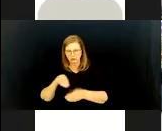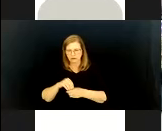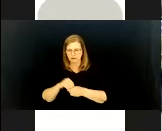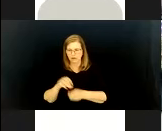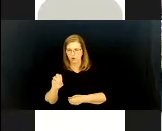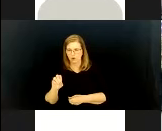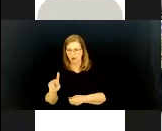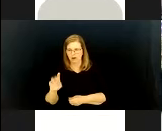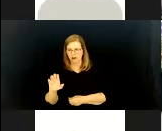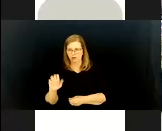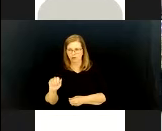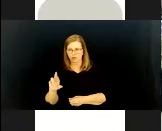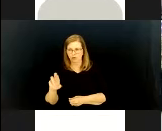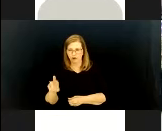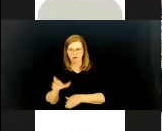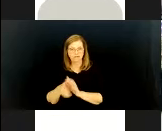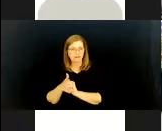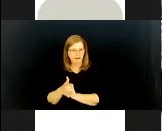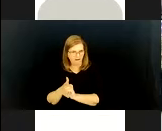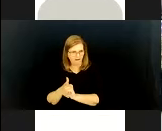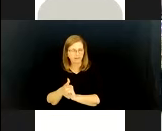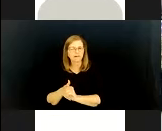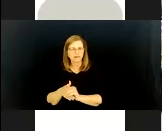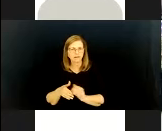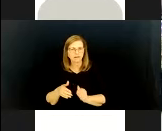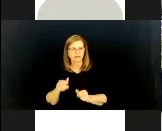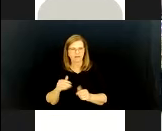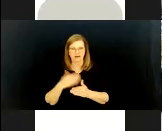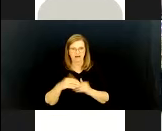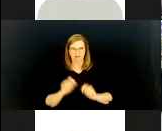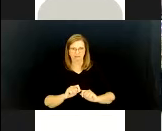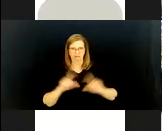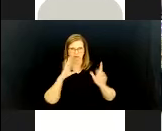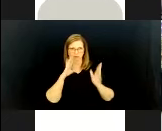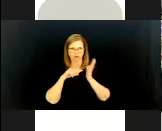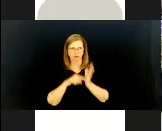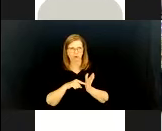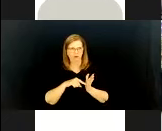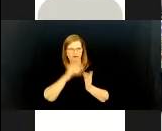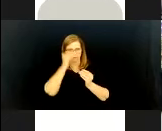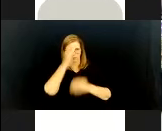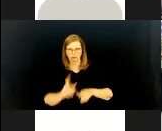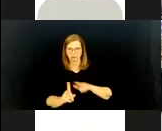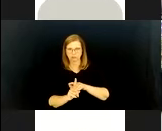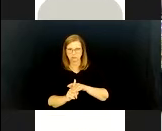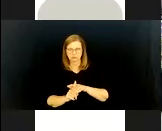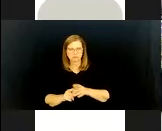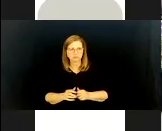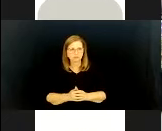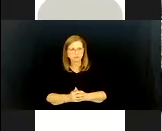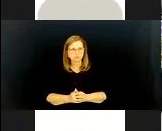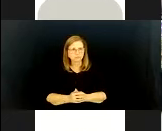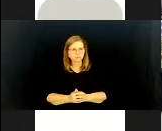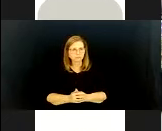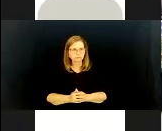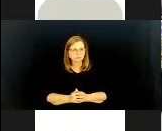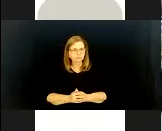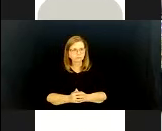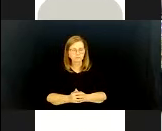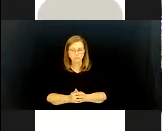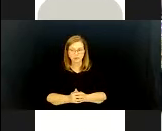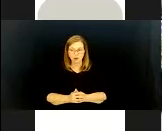Guide, as we'll see on the next slide, what information it will show. So her